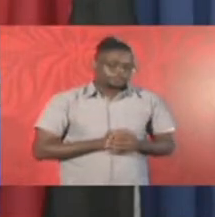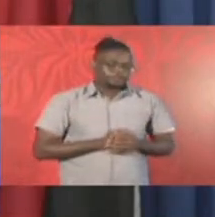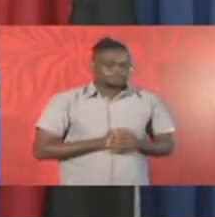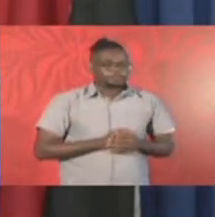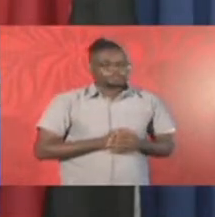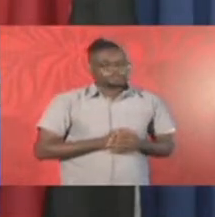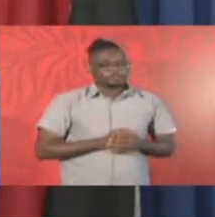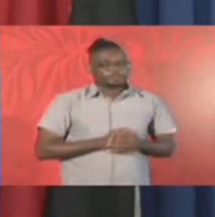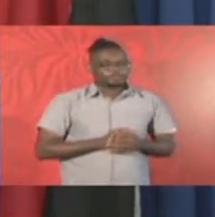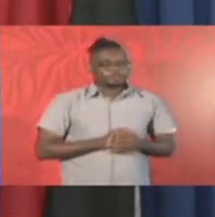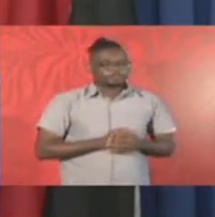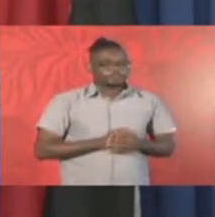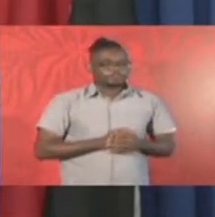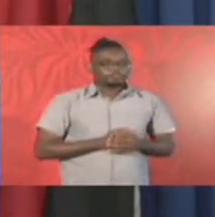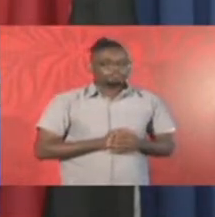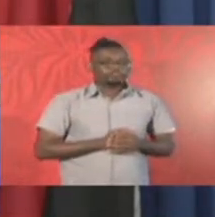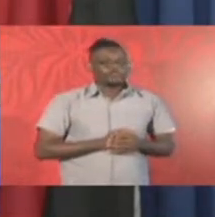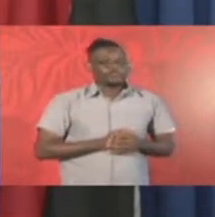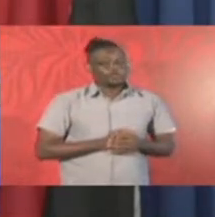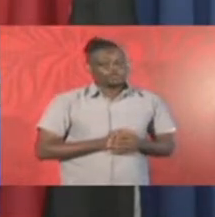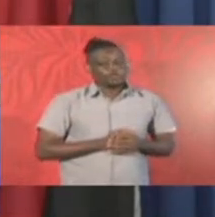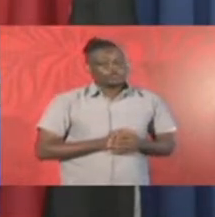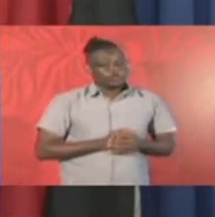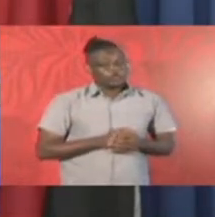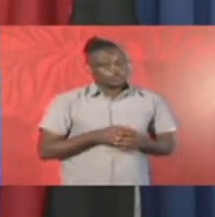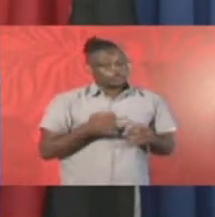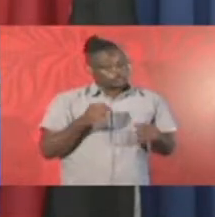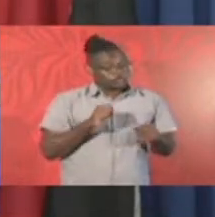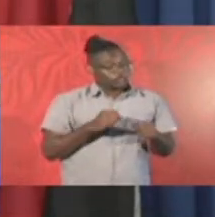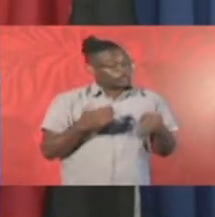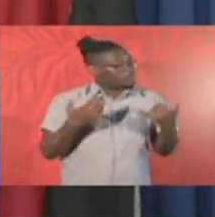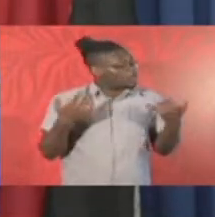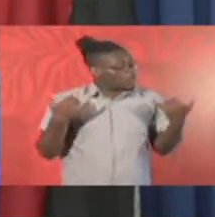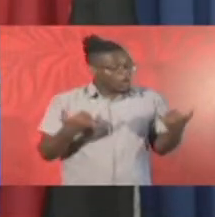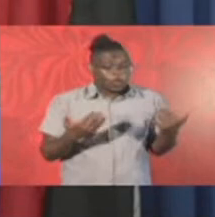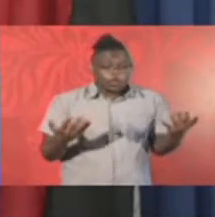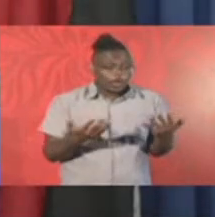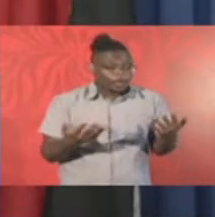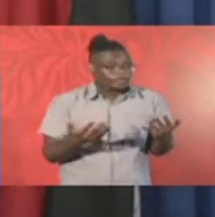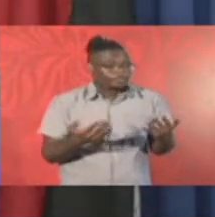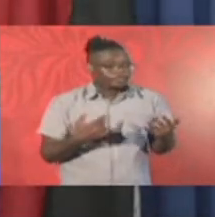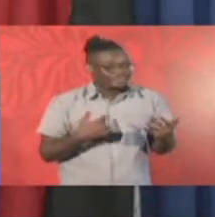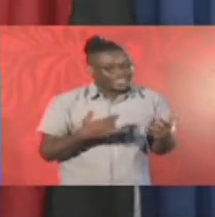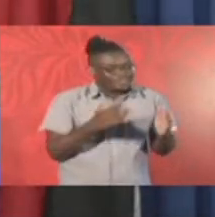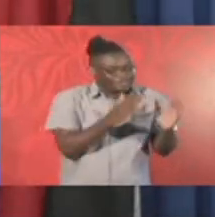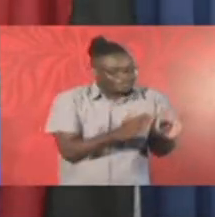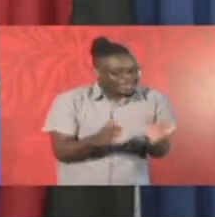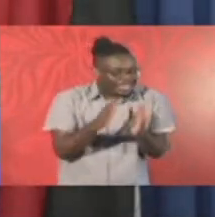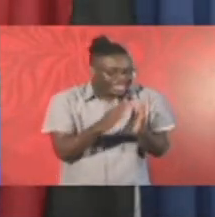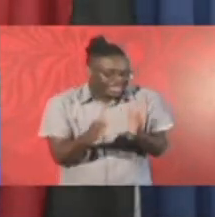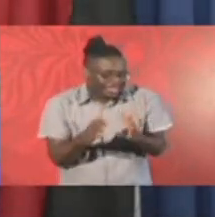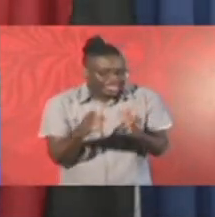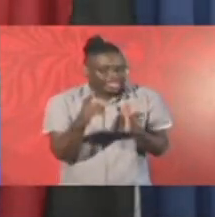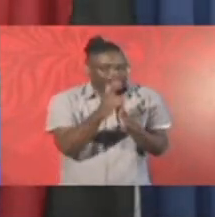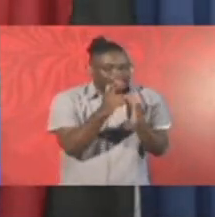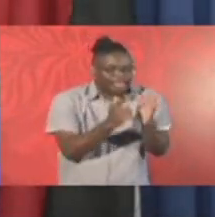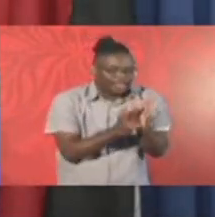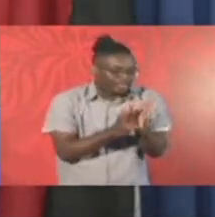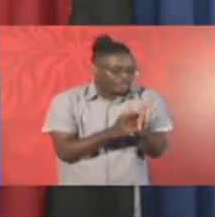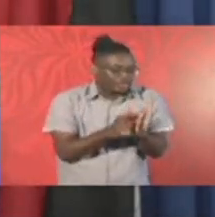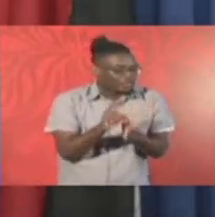as of now, we have no other position than what we have made public, but we have also